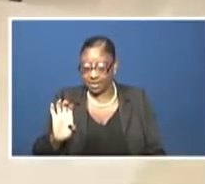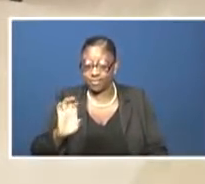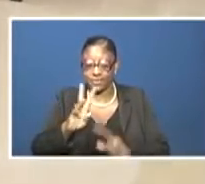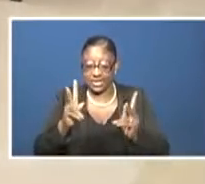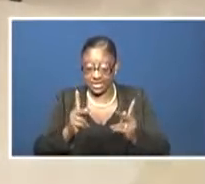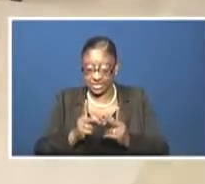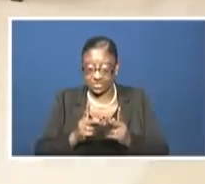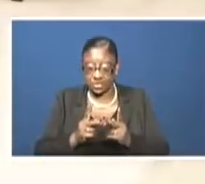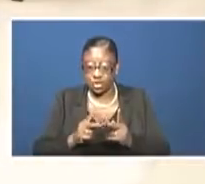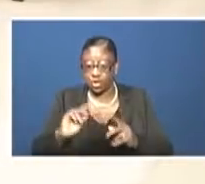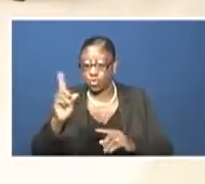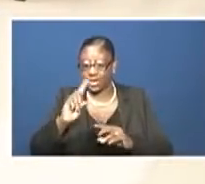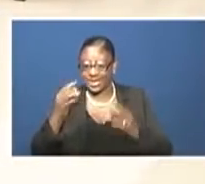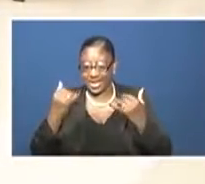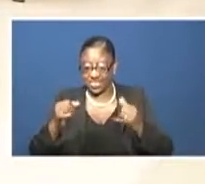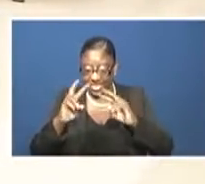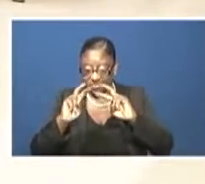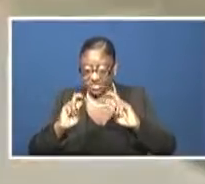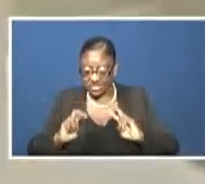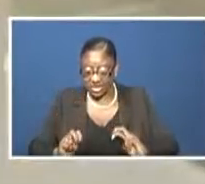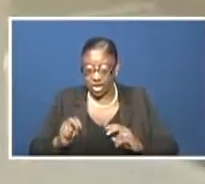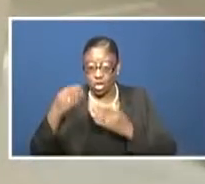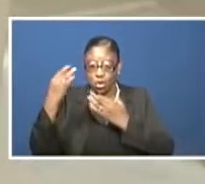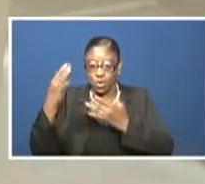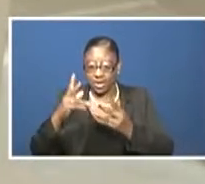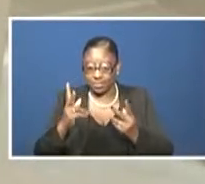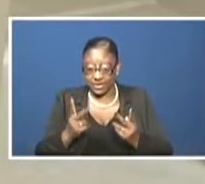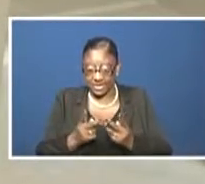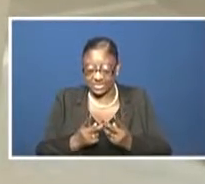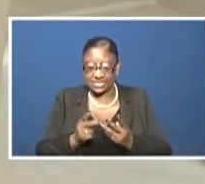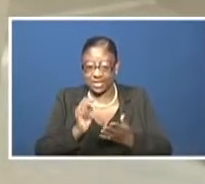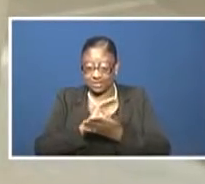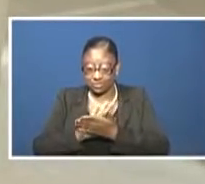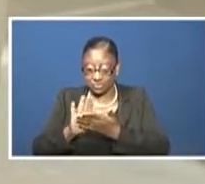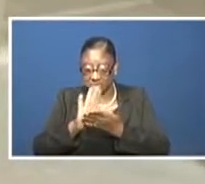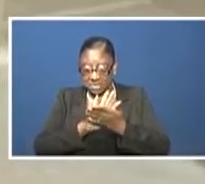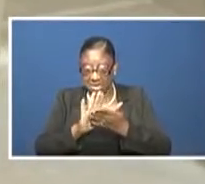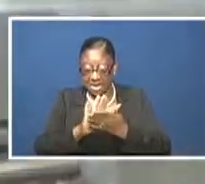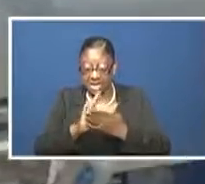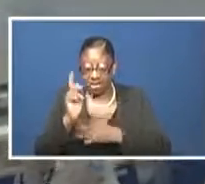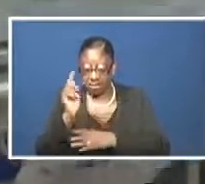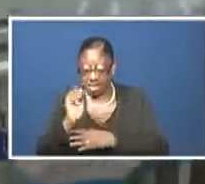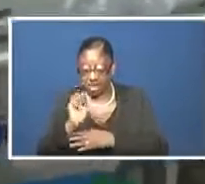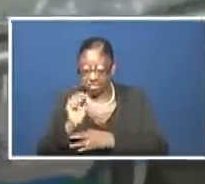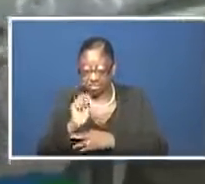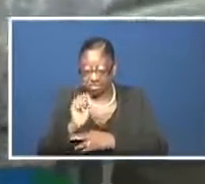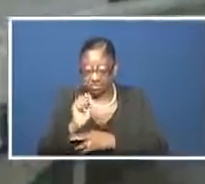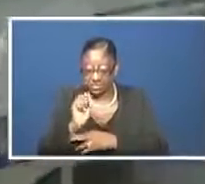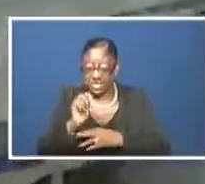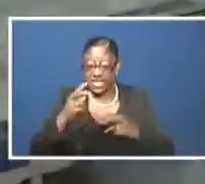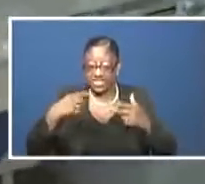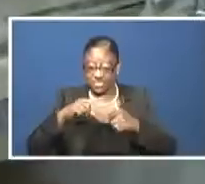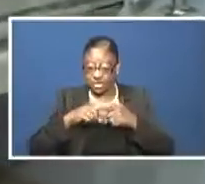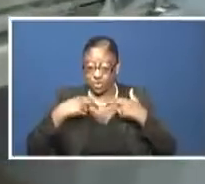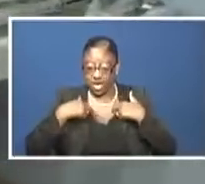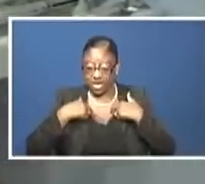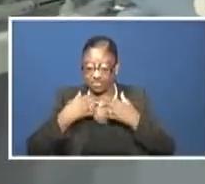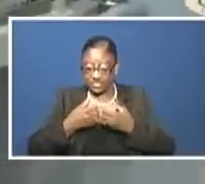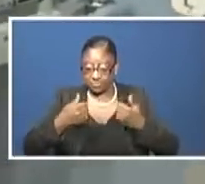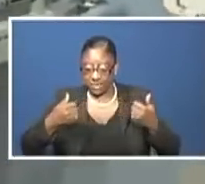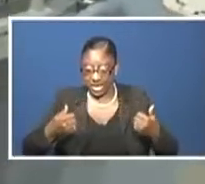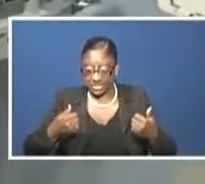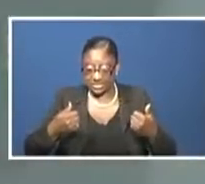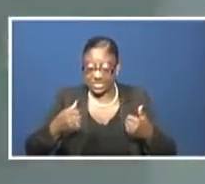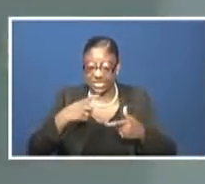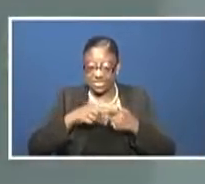examination rooms, a refurbished waiting area, new cast rooms and bathroom facilities, an improved triage space. There's also